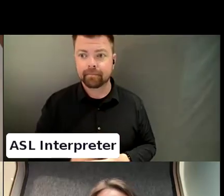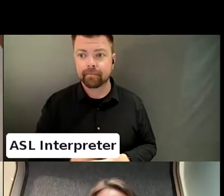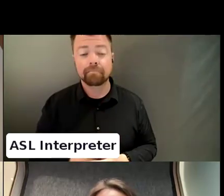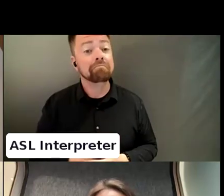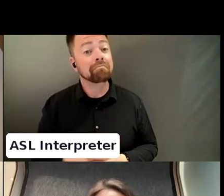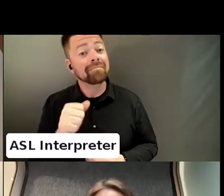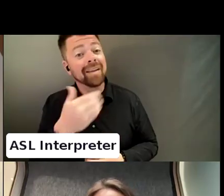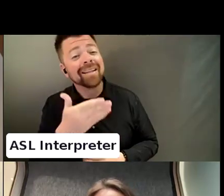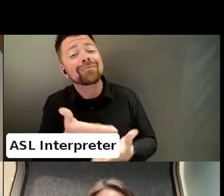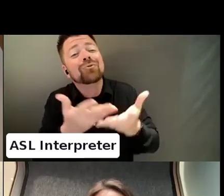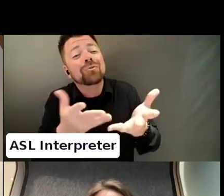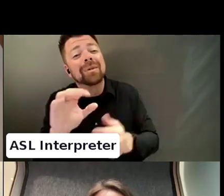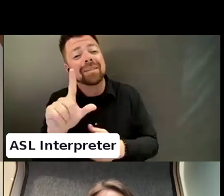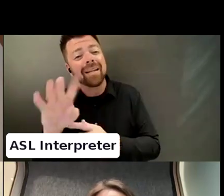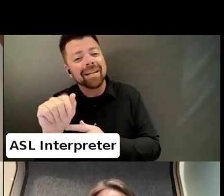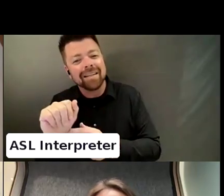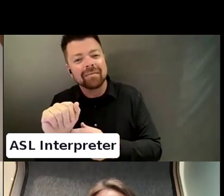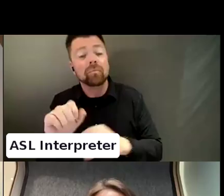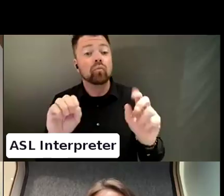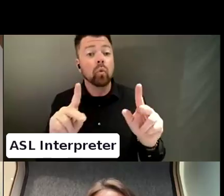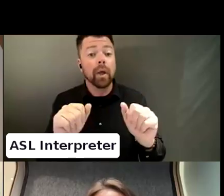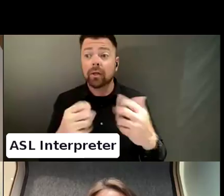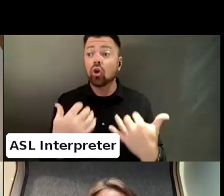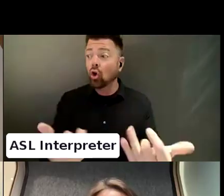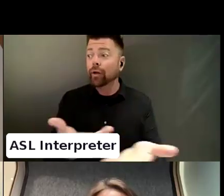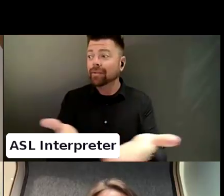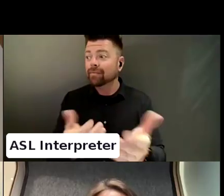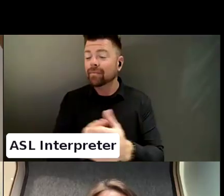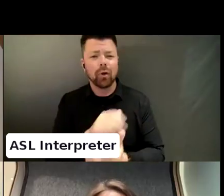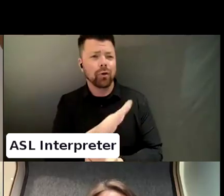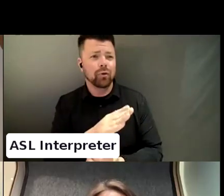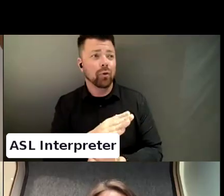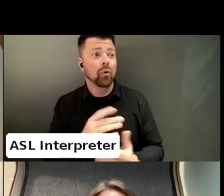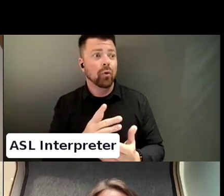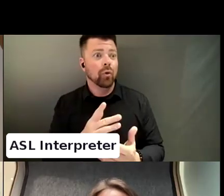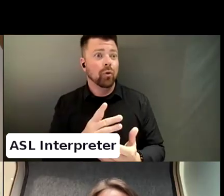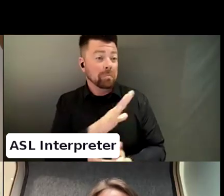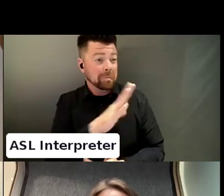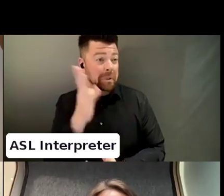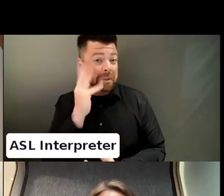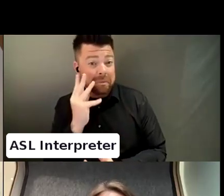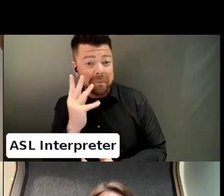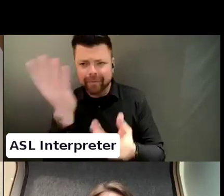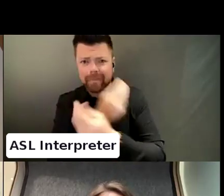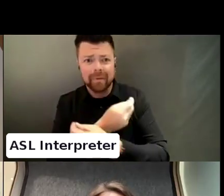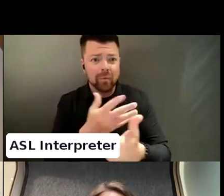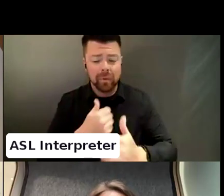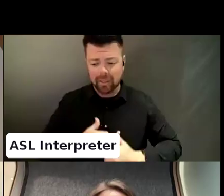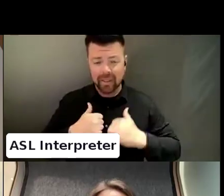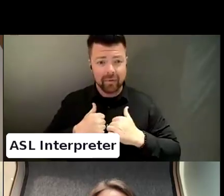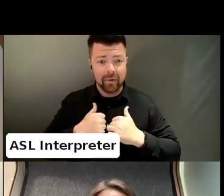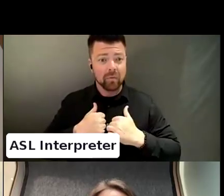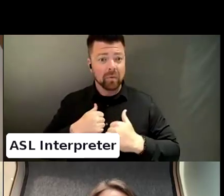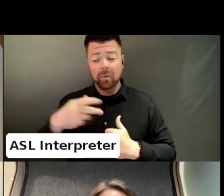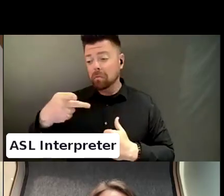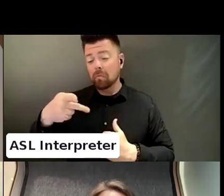Yeah, thank you so much, Linda. Very quickly to our audience, your voice of lived experience of living with paralysis is